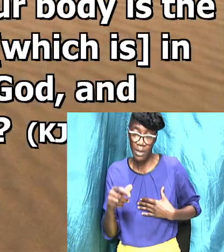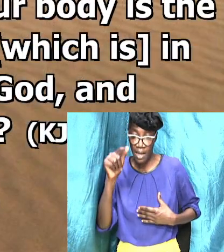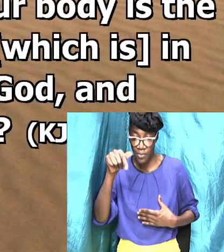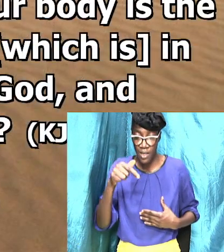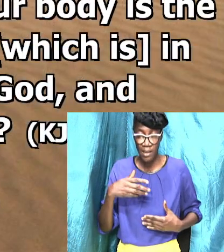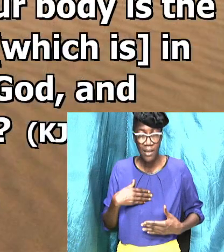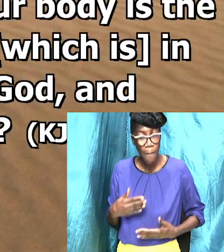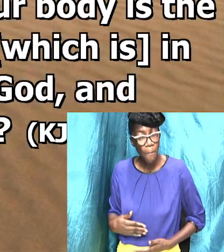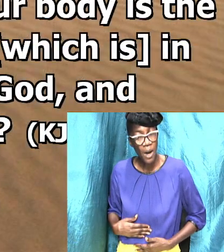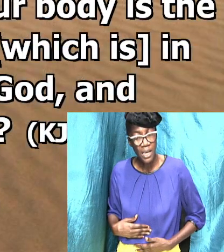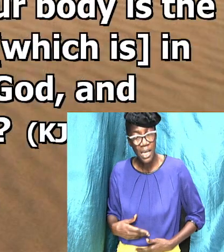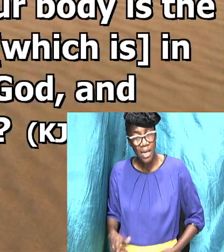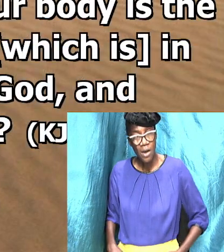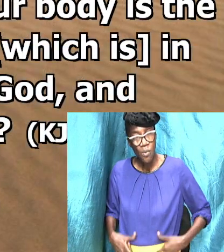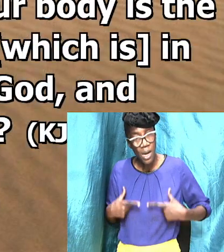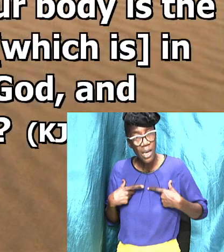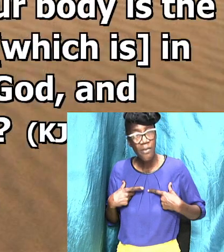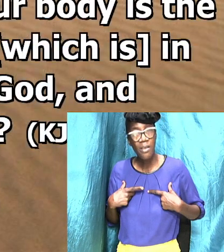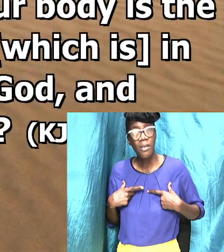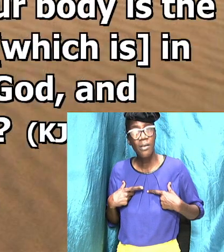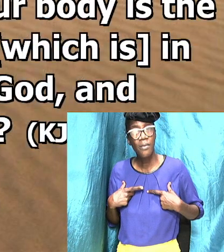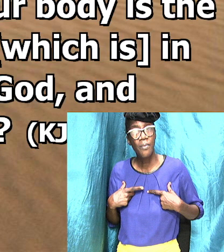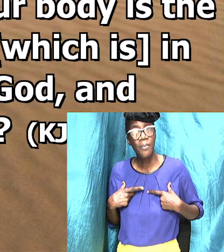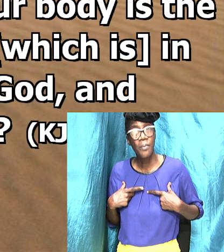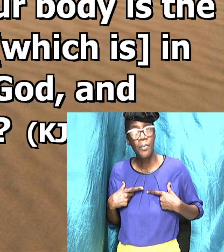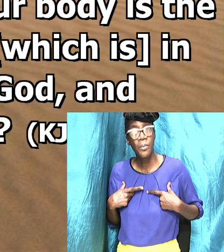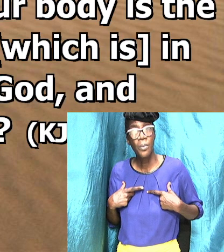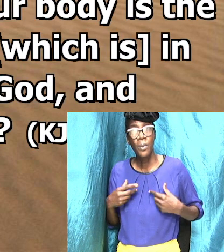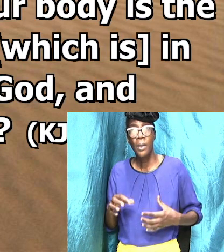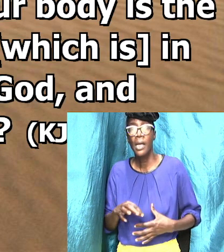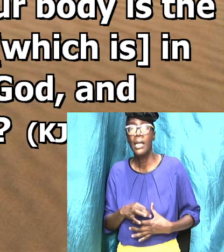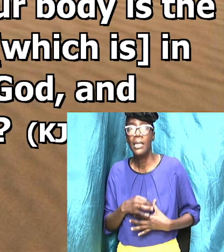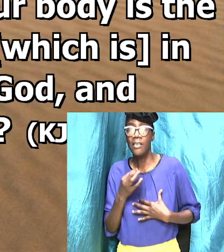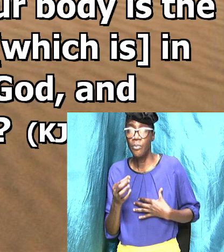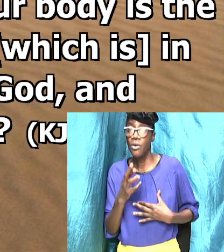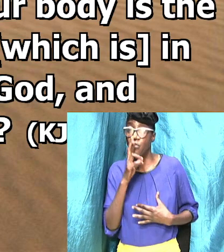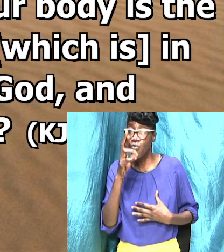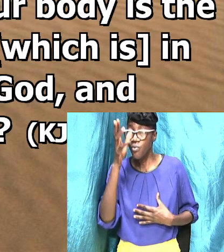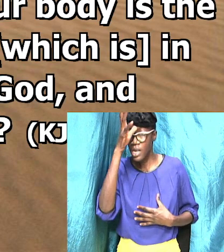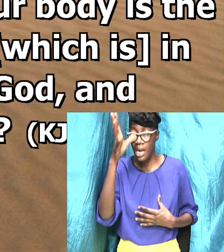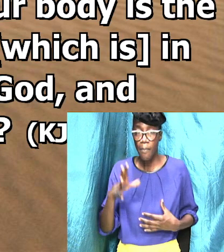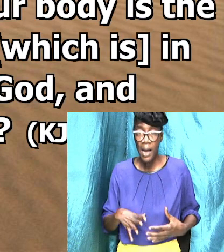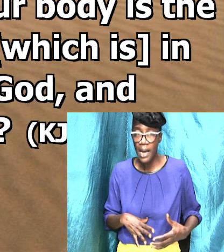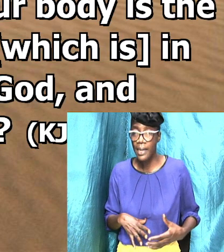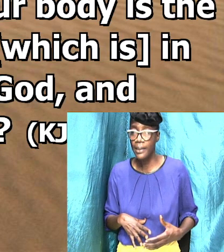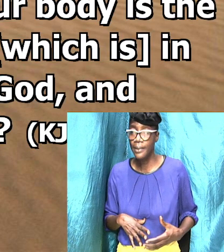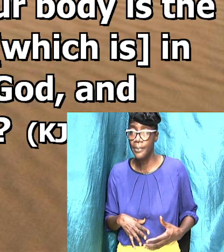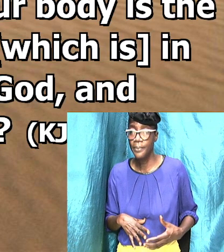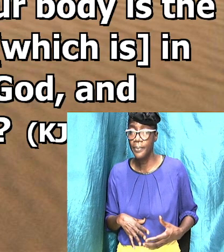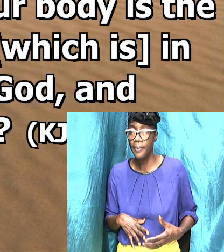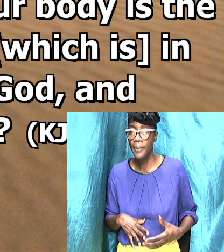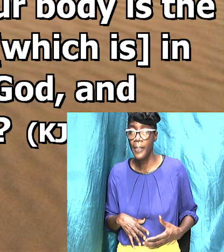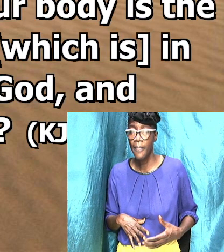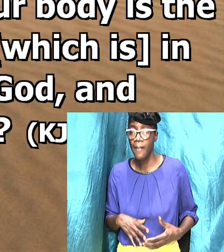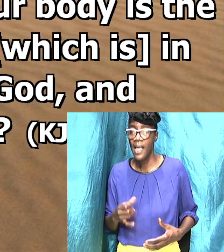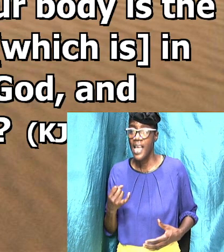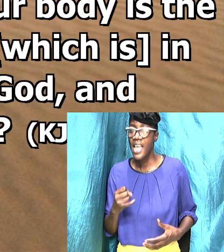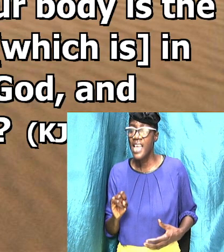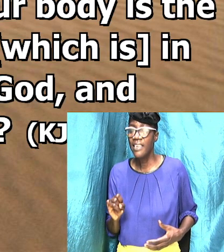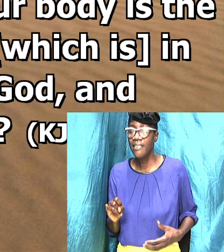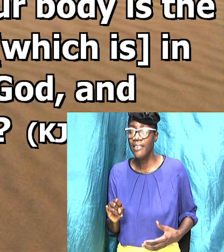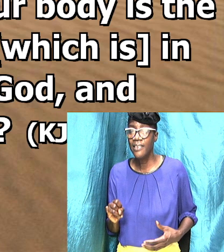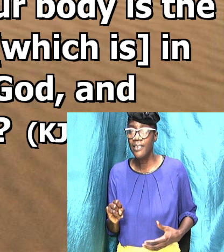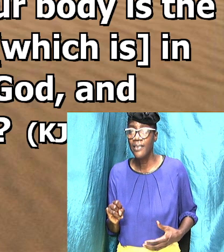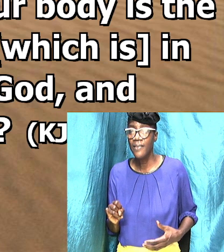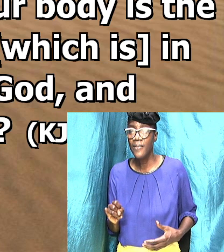about, this that we dwell in. Because the spirit is the real man. This that we dwell in. Amen. Is